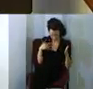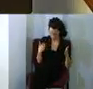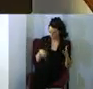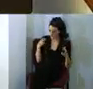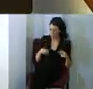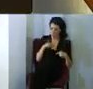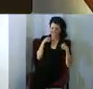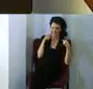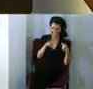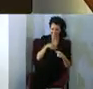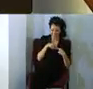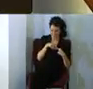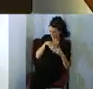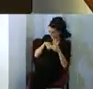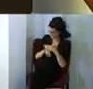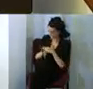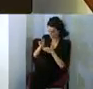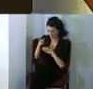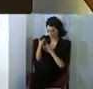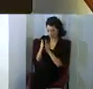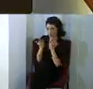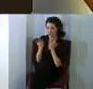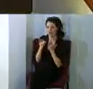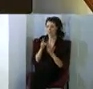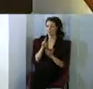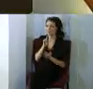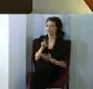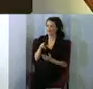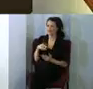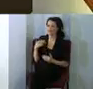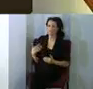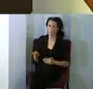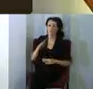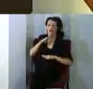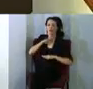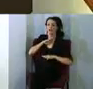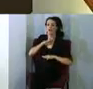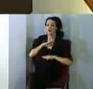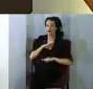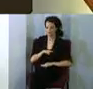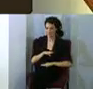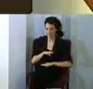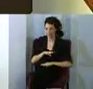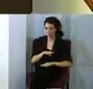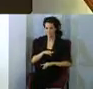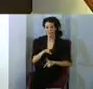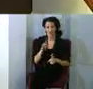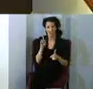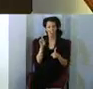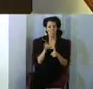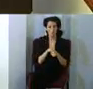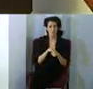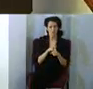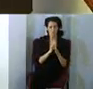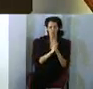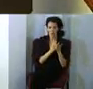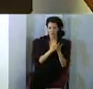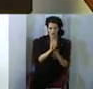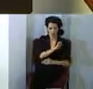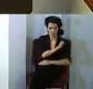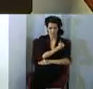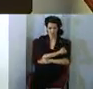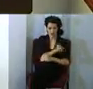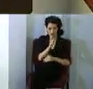Corinthians and get into the second book of Corinthians, you'll actually be a little more relieved. The first book of Corinthians, it seems like God or the apostle is